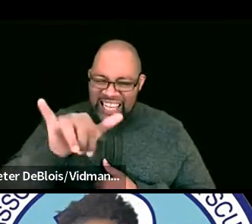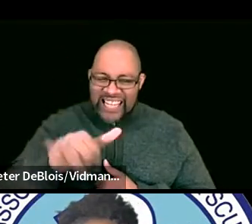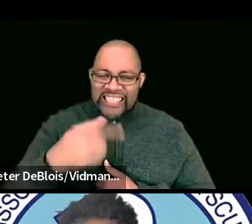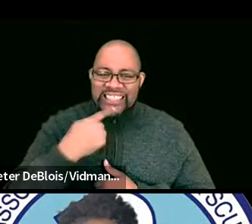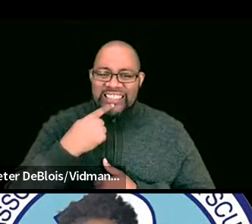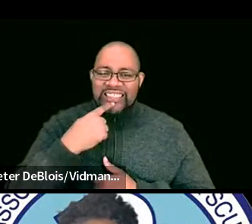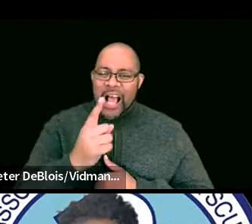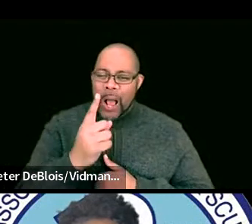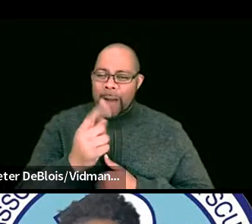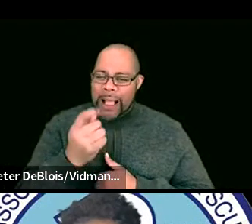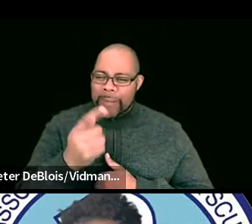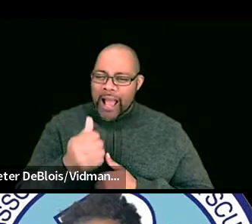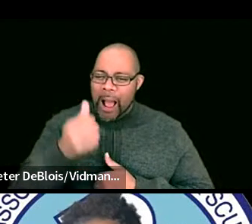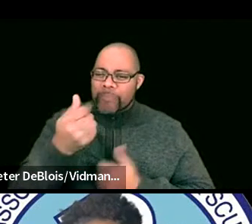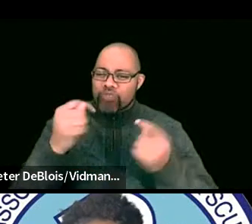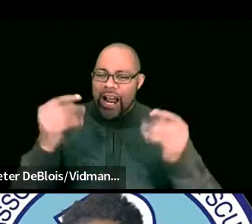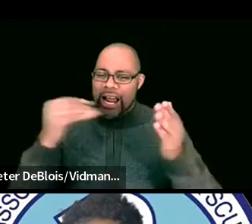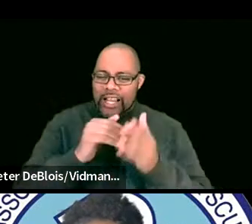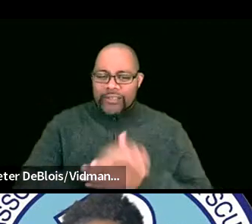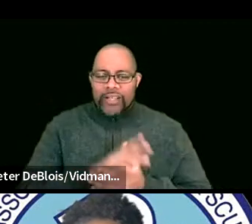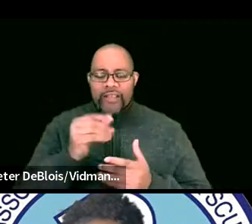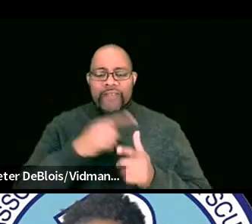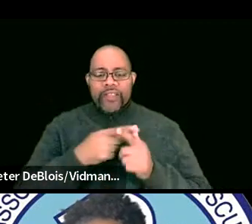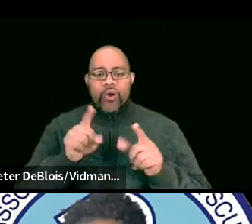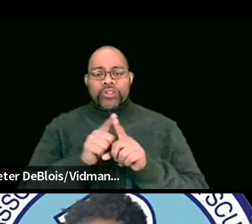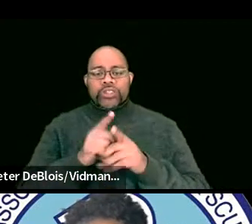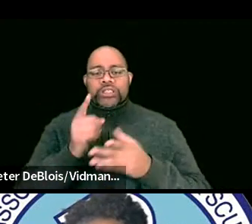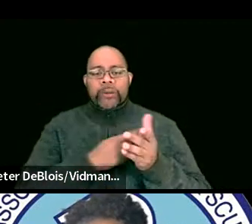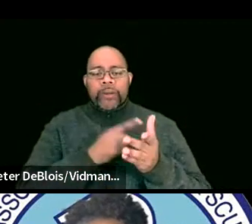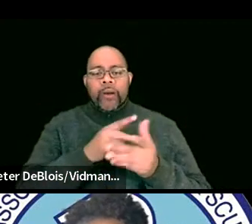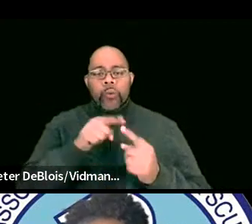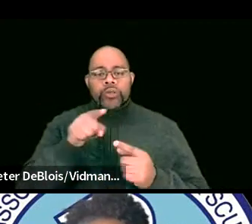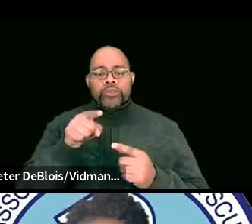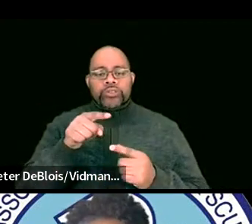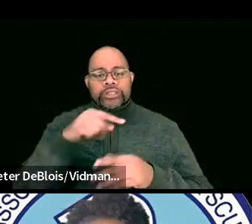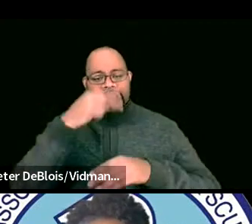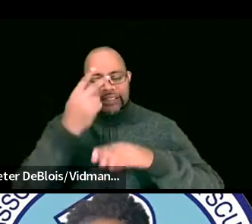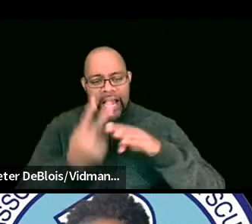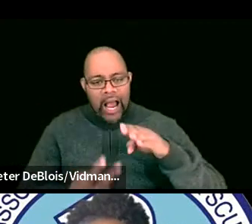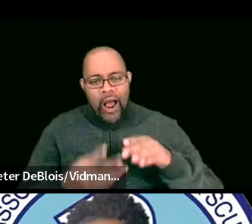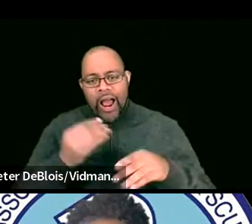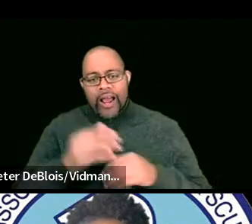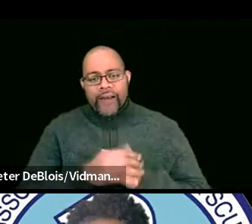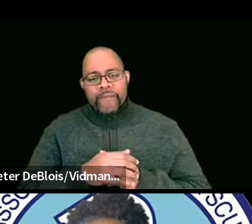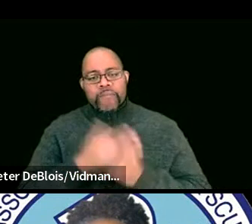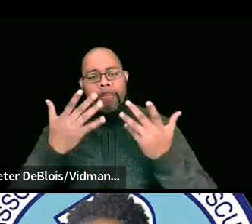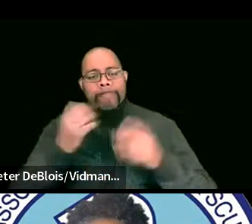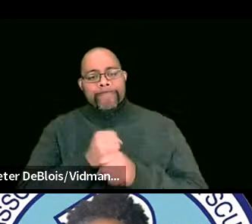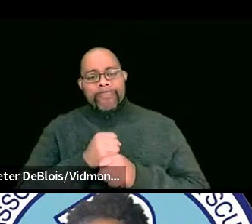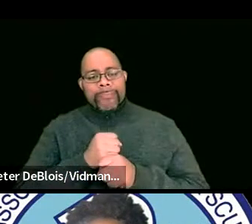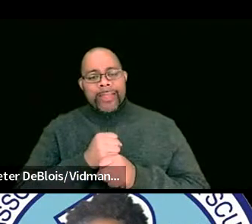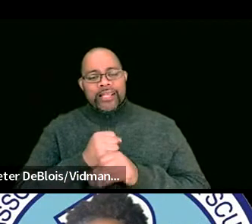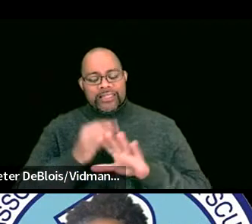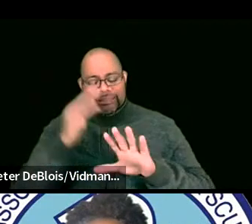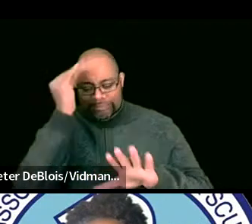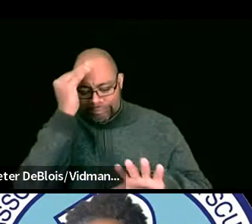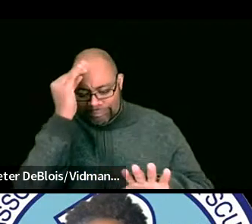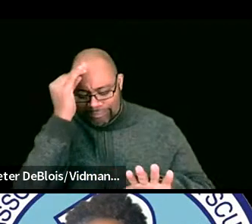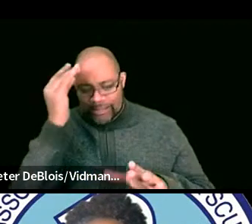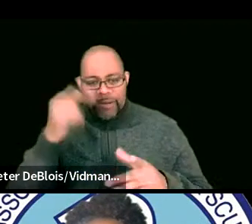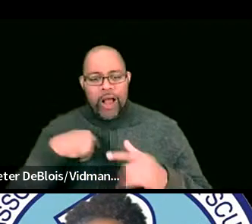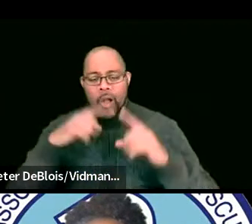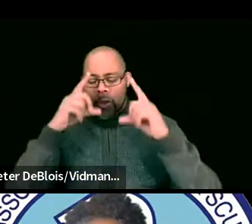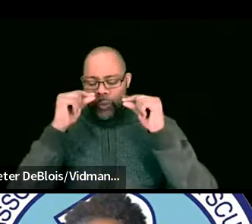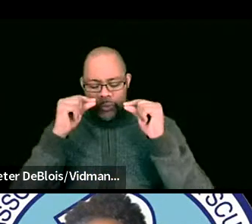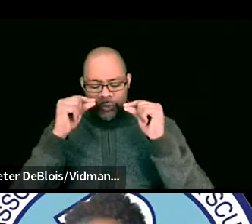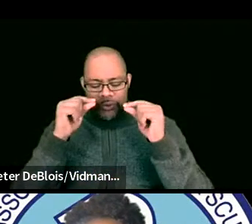like, go up a little bit, try again. And then there would also be some times like when you're just down there and you might get in your head a little bit, but I would just close my eyes